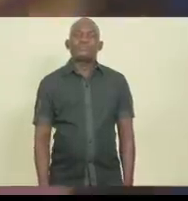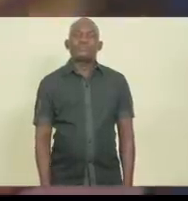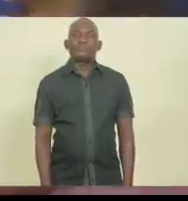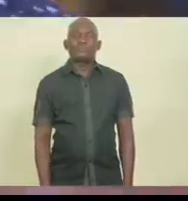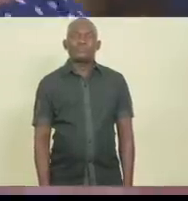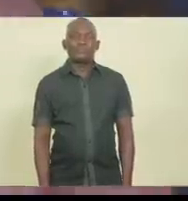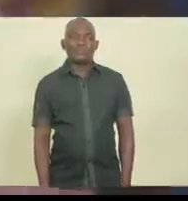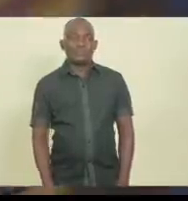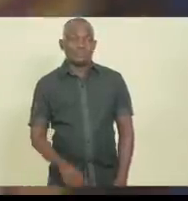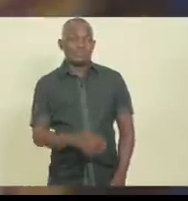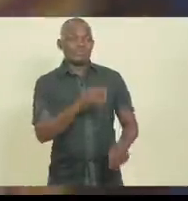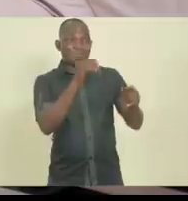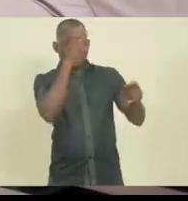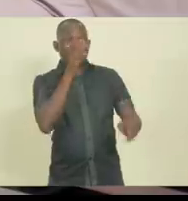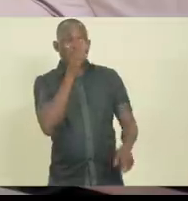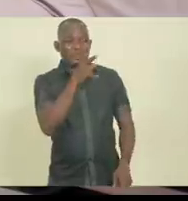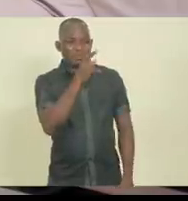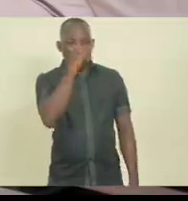You are very wicked.